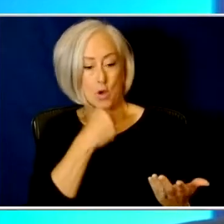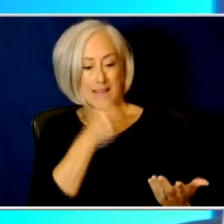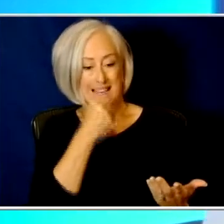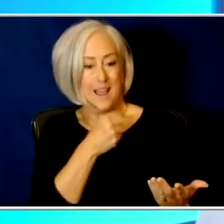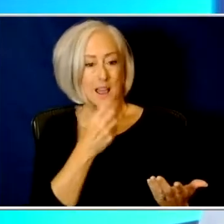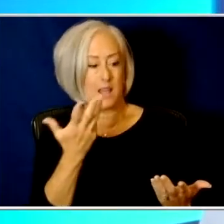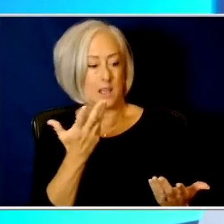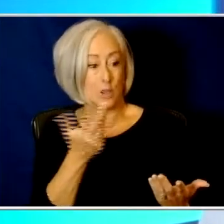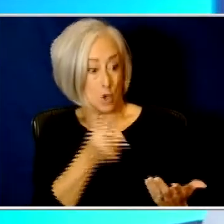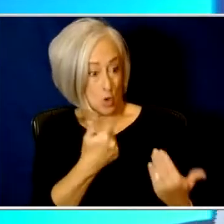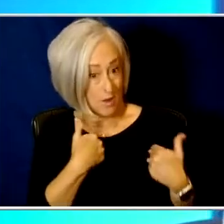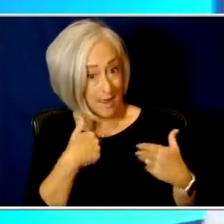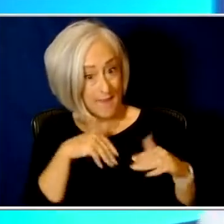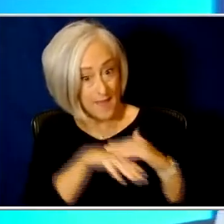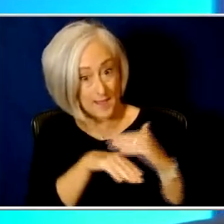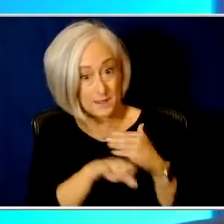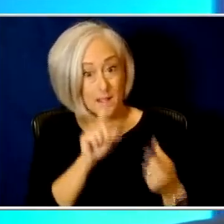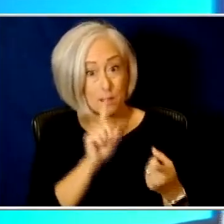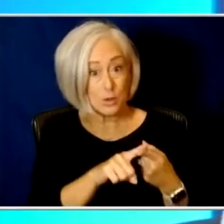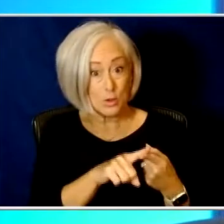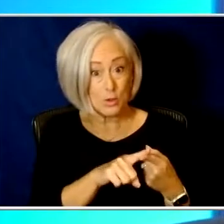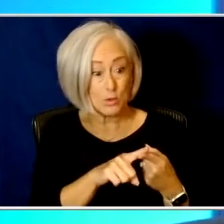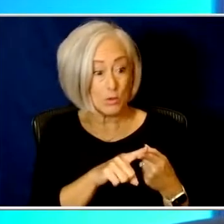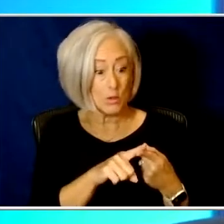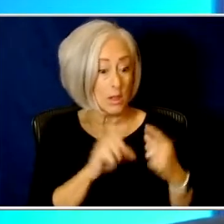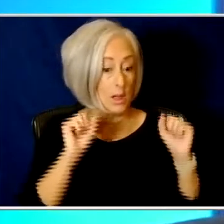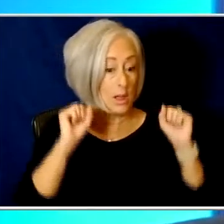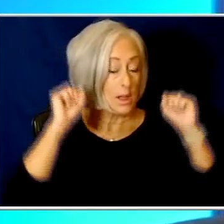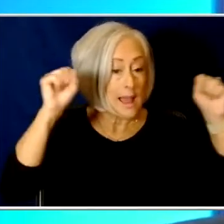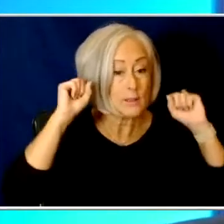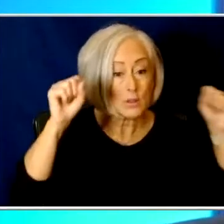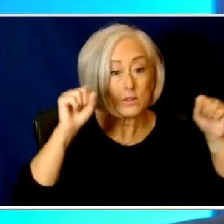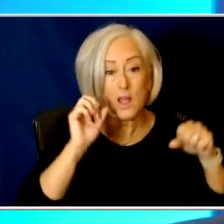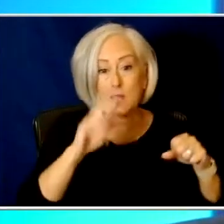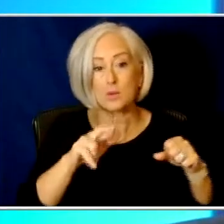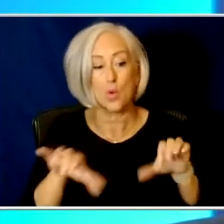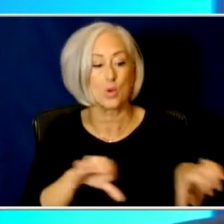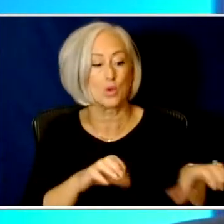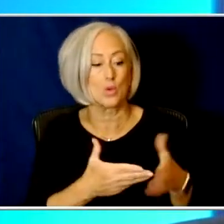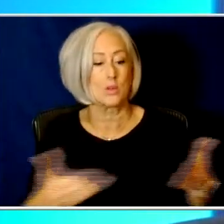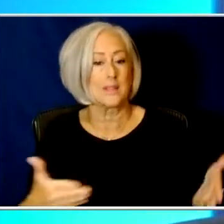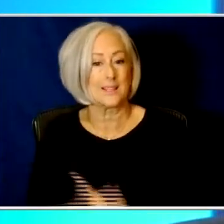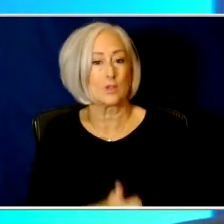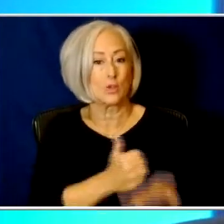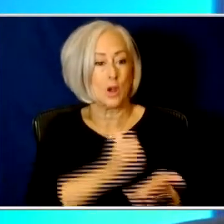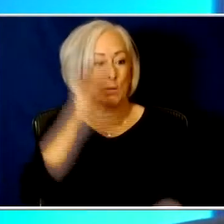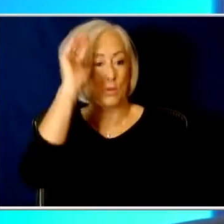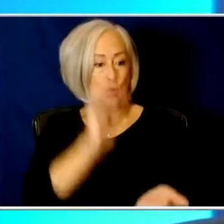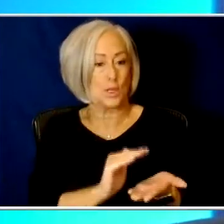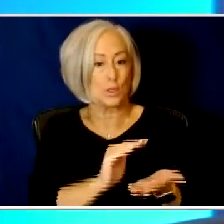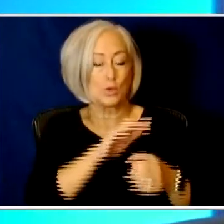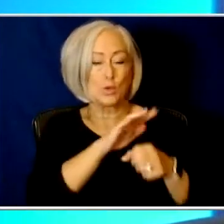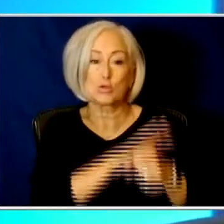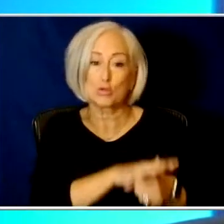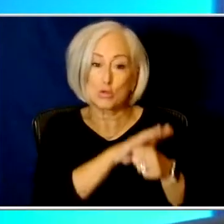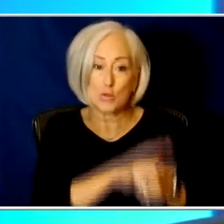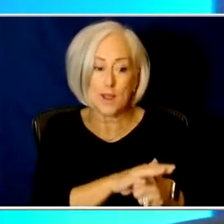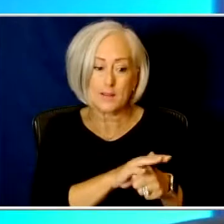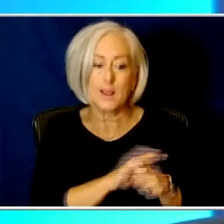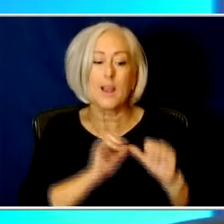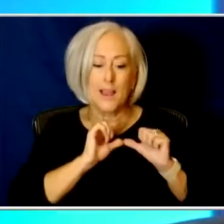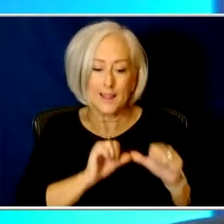do you have to exercise or to be able to do things that can help you reduce your stress and keep moving? We know that exercise